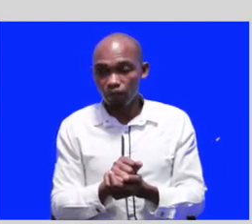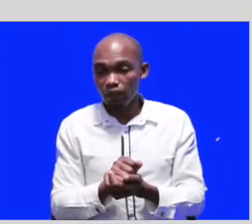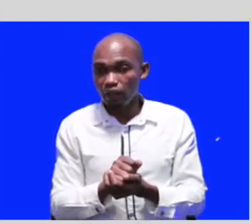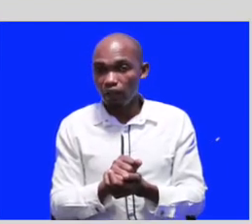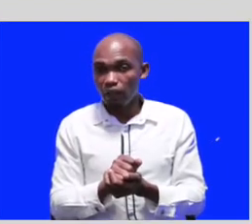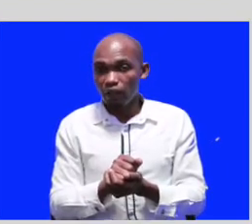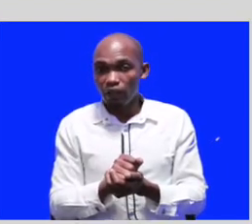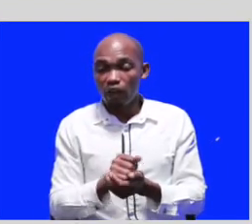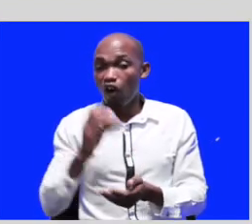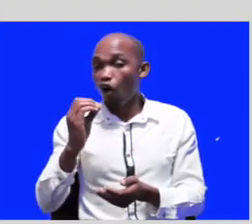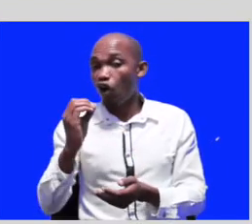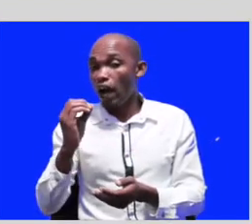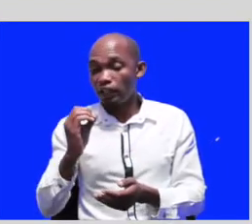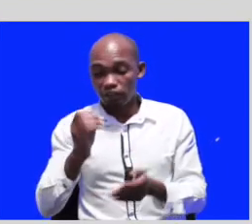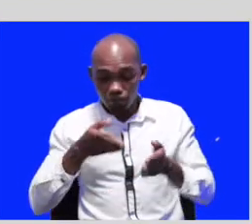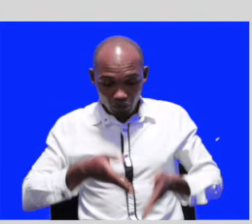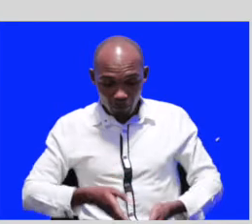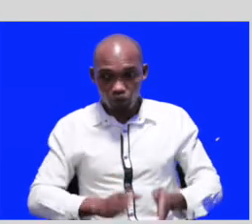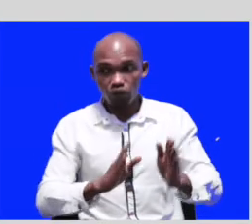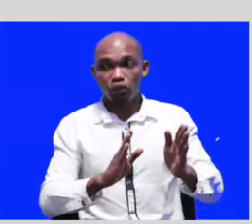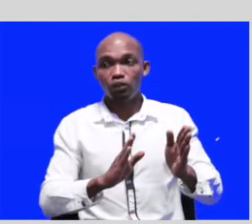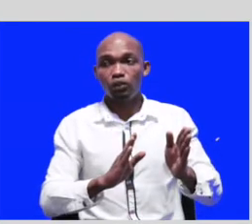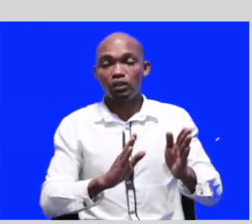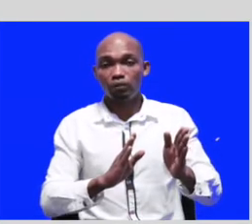The organism reproduced by budding.